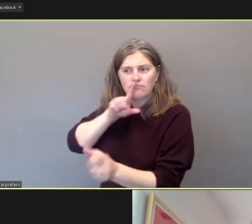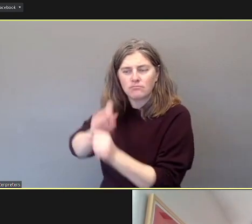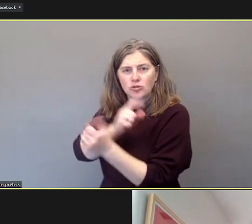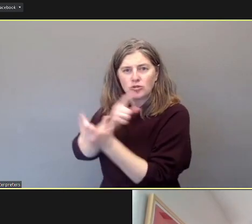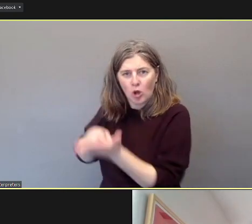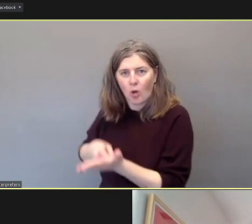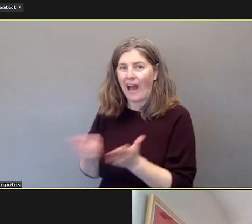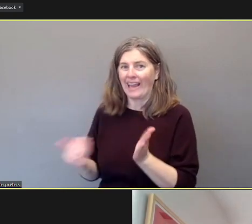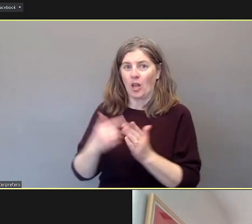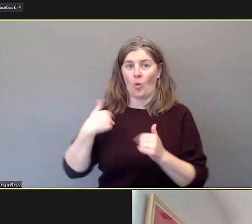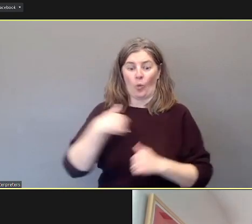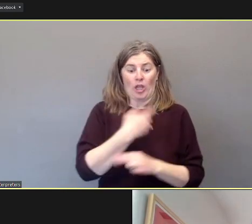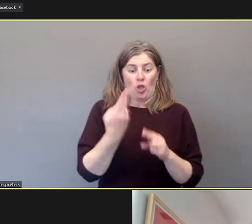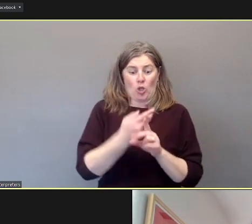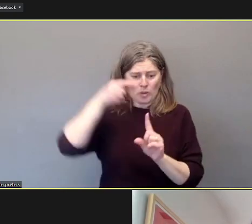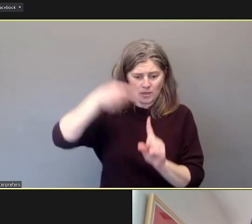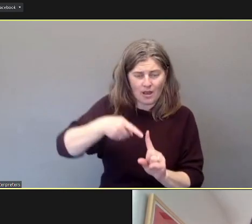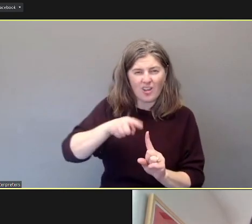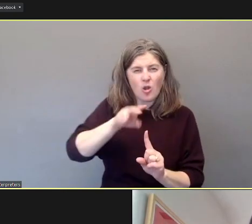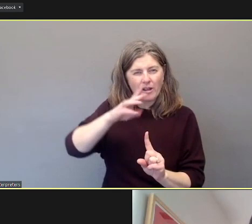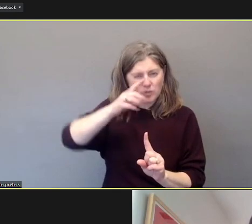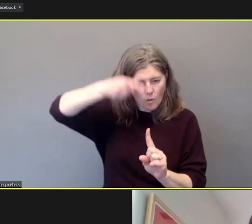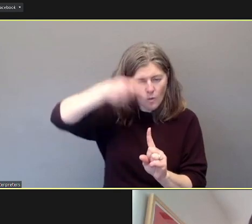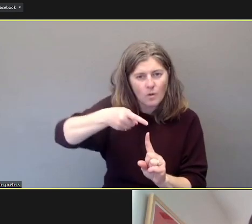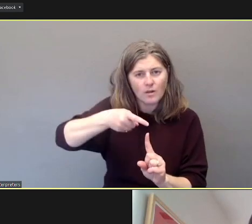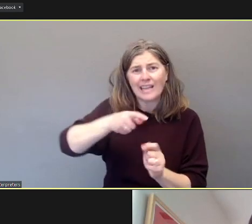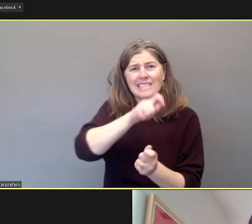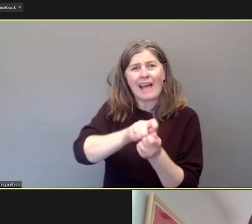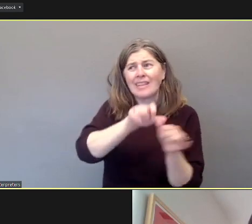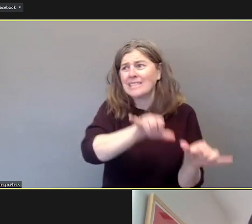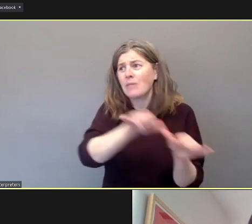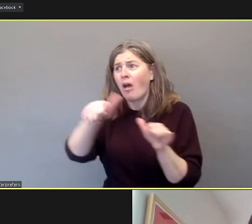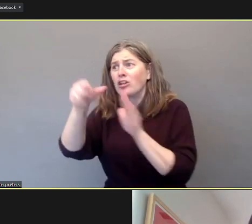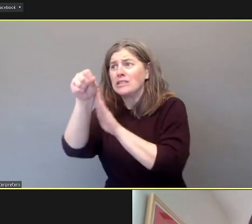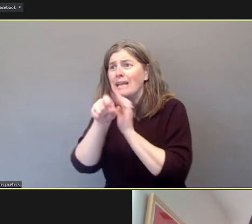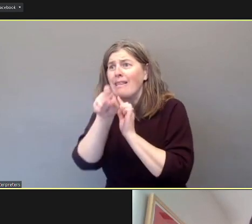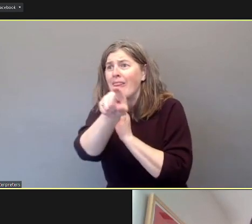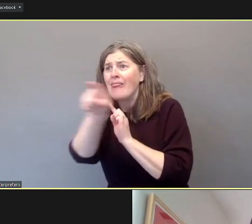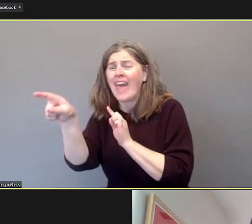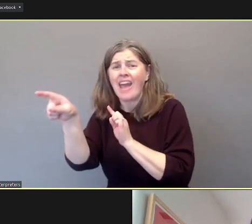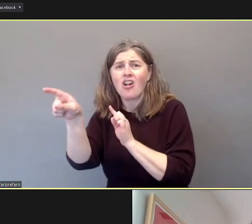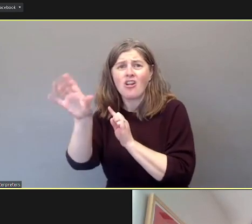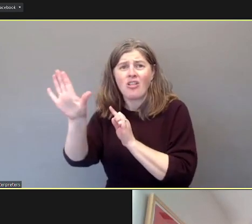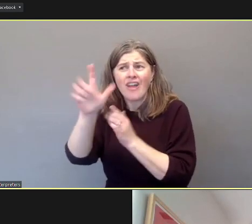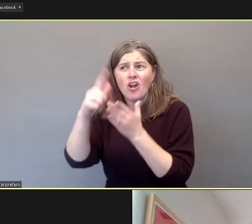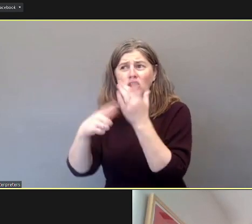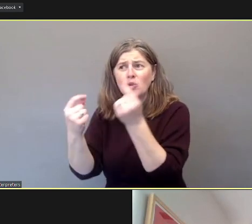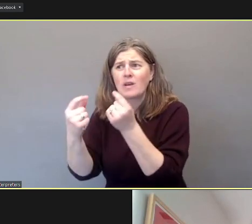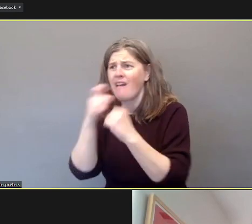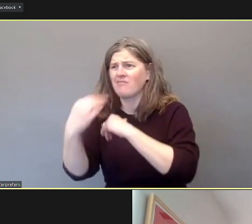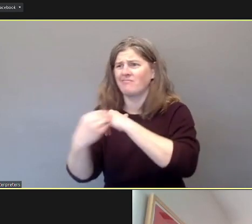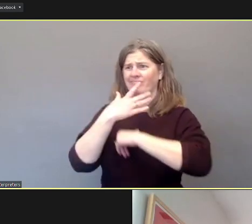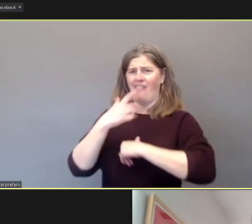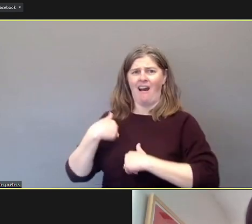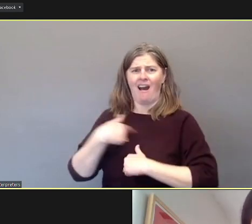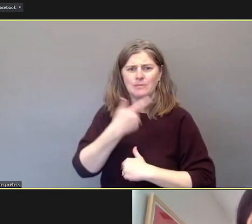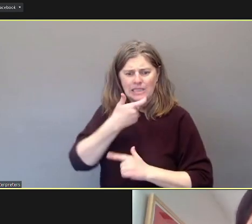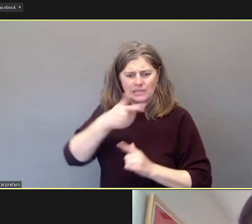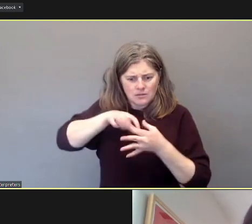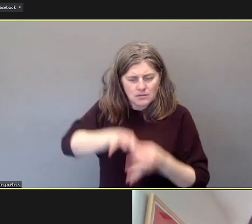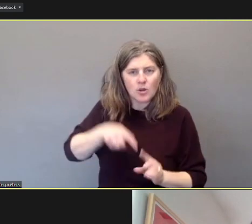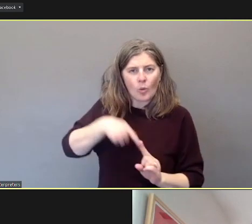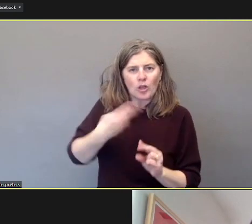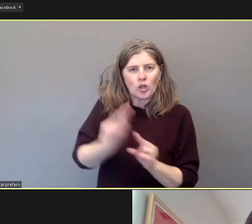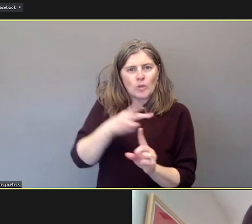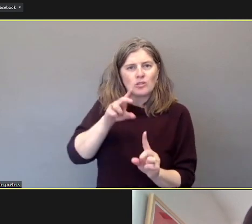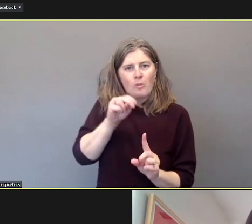New Mexico data. So exactly what other states are doing turns out not to be how we make decisions. We use our own